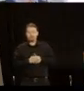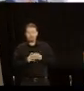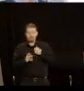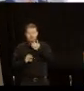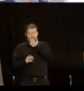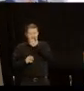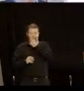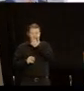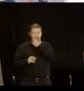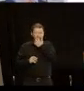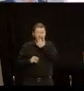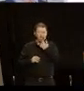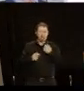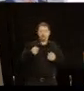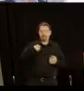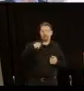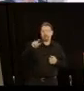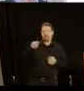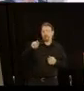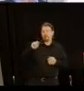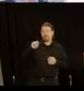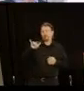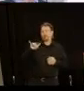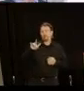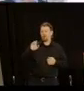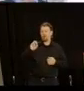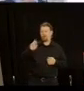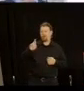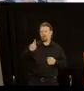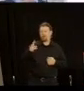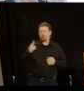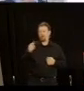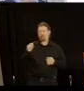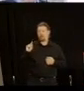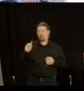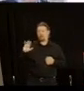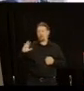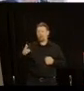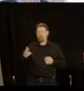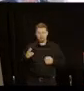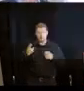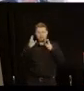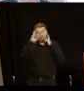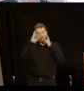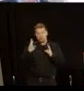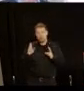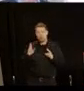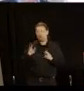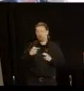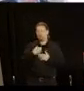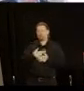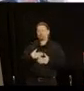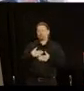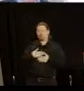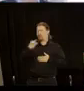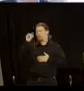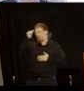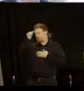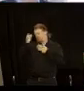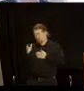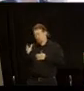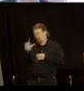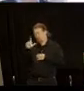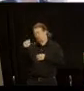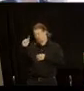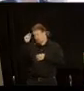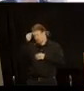So my name is Taylor Hatch, and I have the incredible honor, and I'm so appreciative of the Governor and Lieutenant Governor Nunez for the